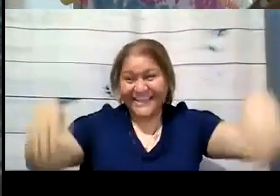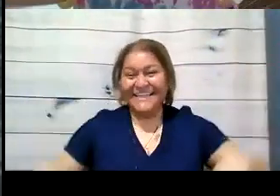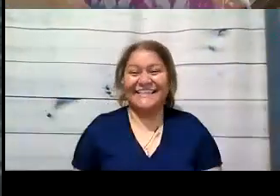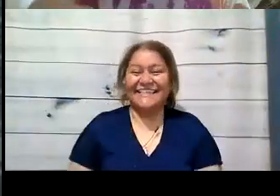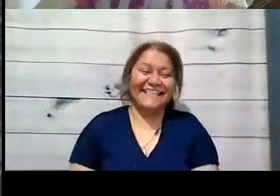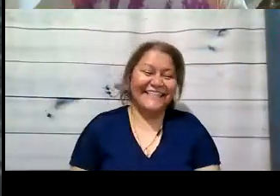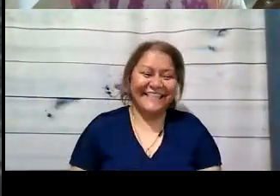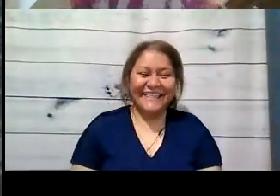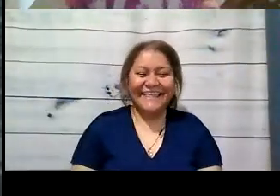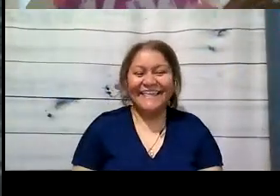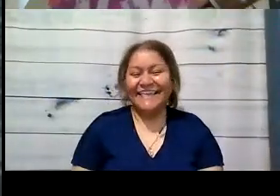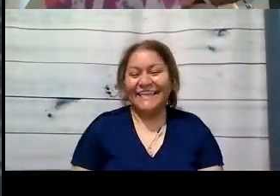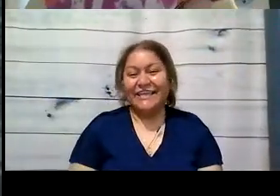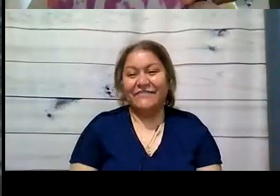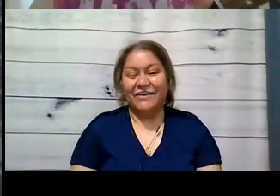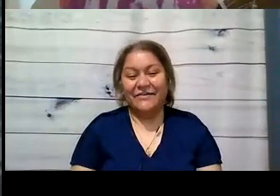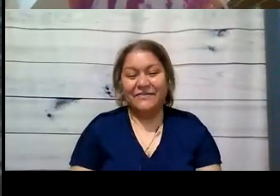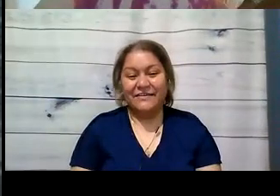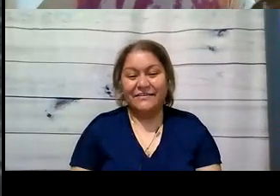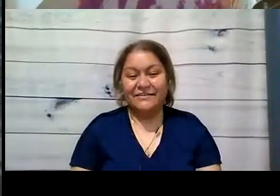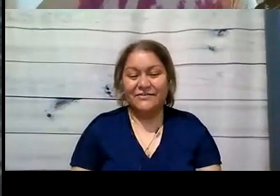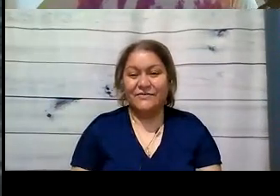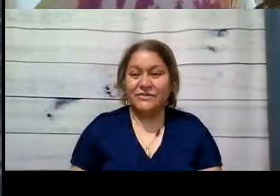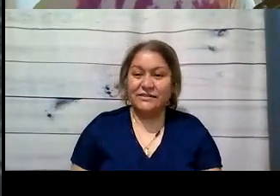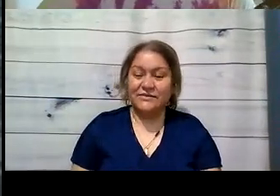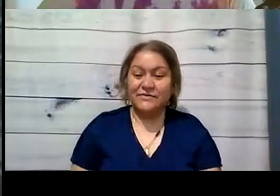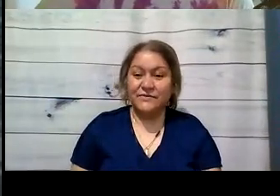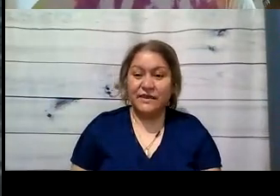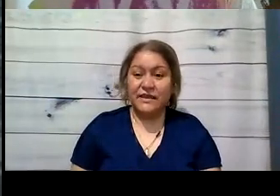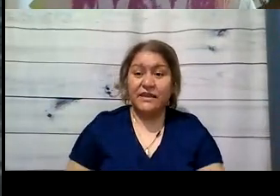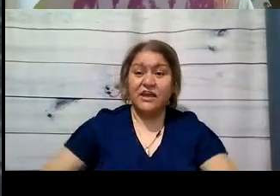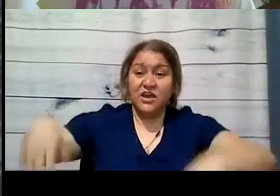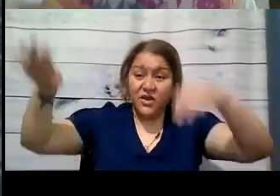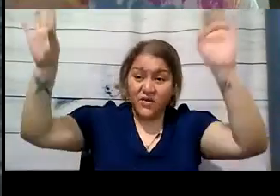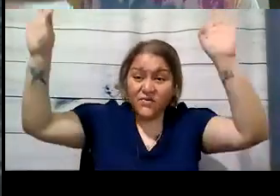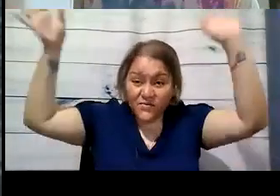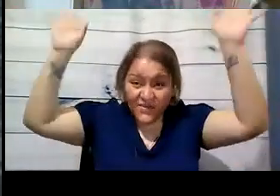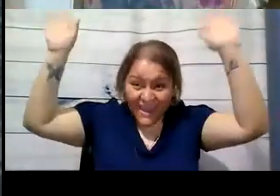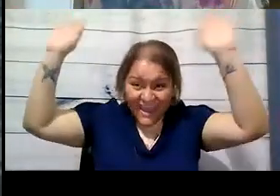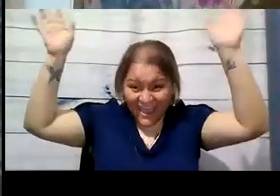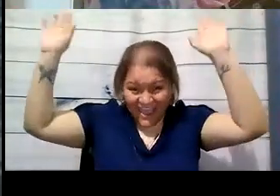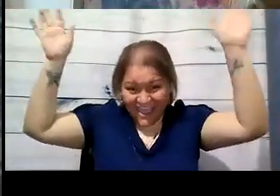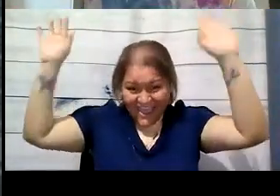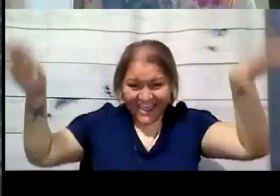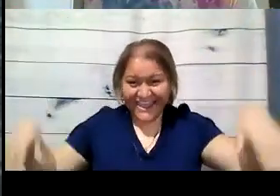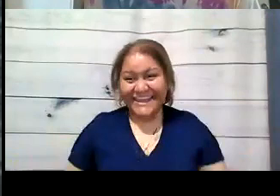hooray. If you're happy and you know it, shout hooray, hooray.